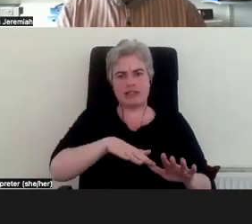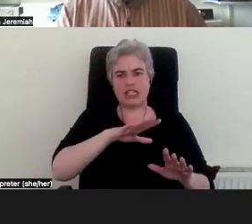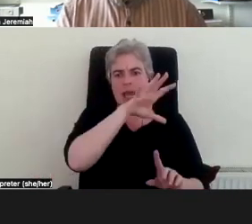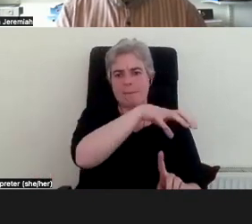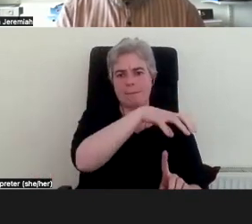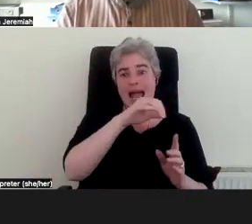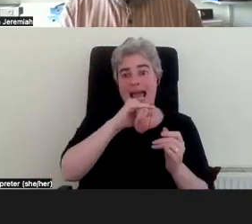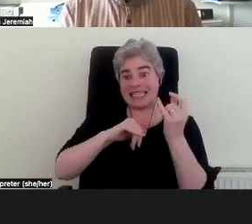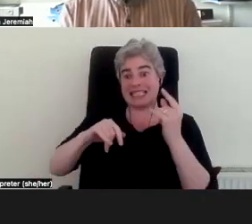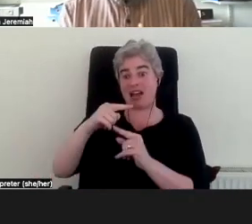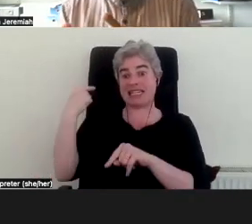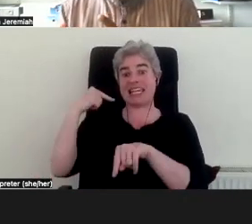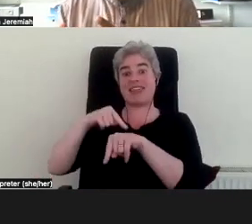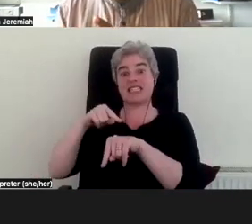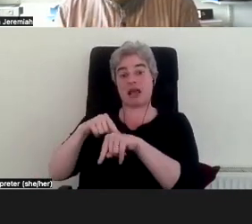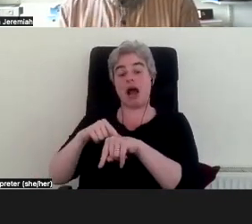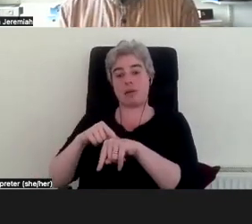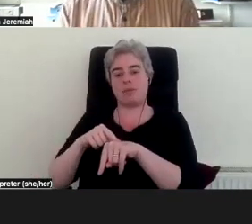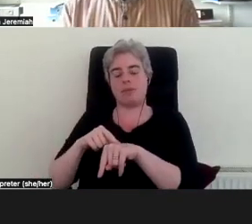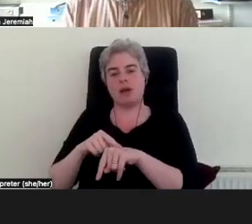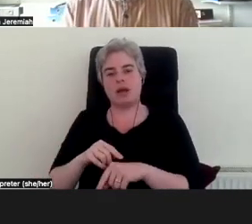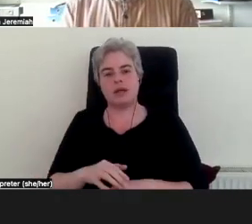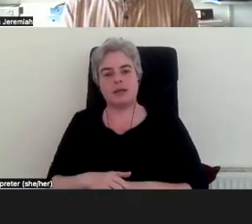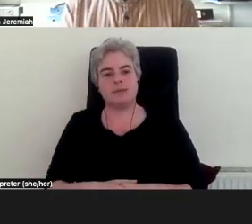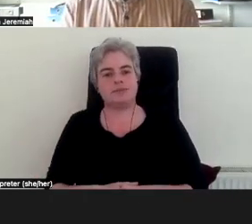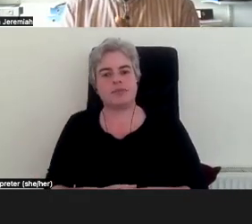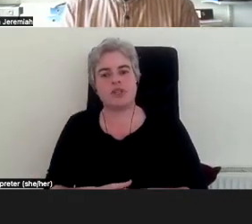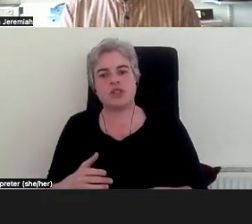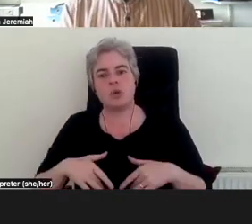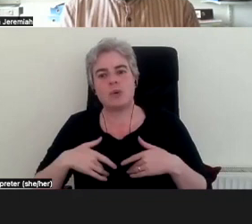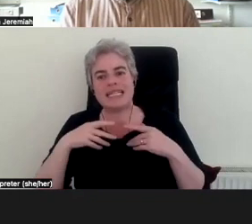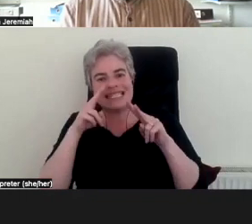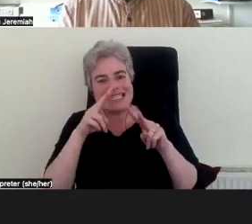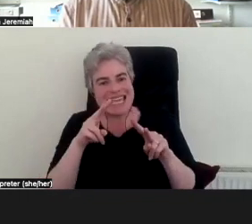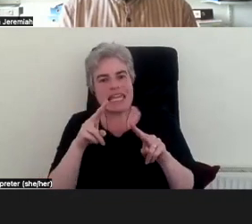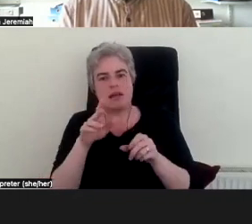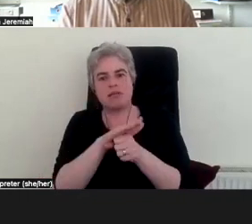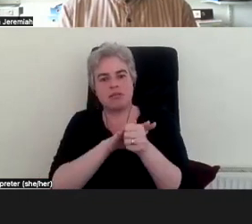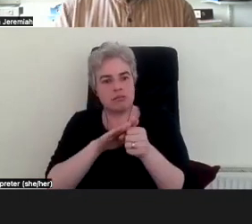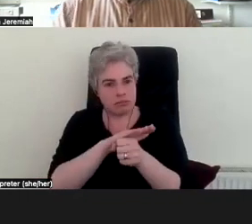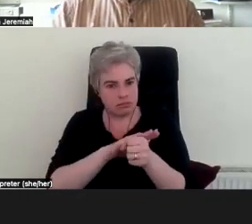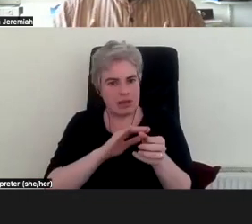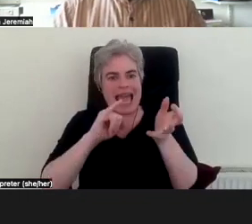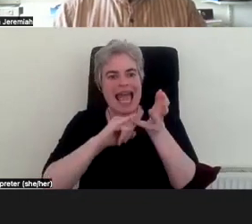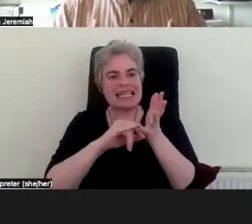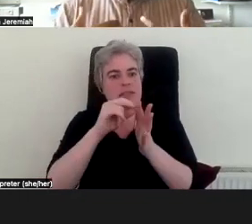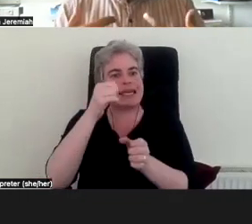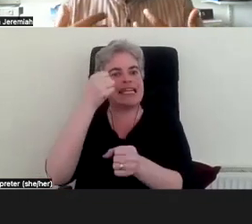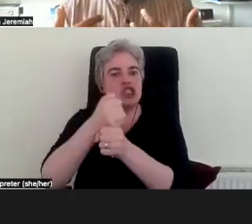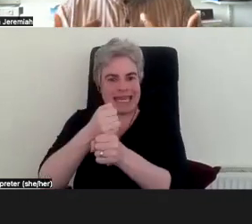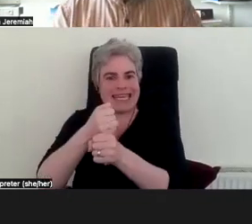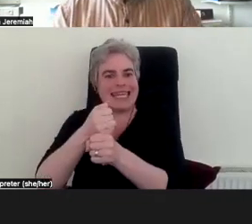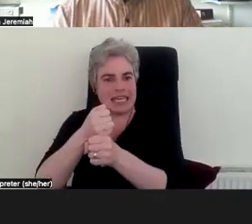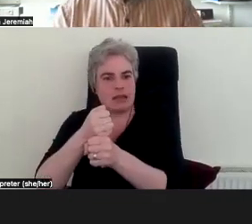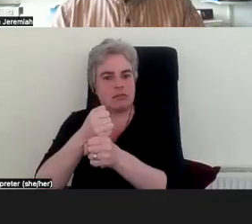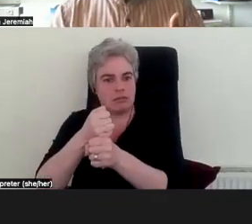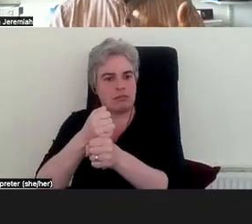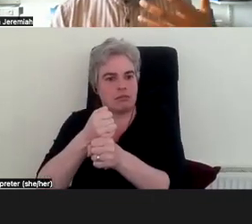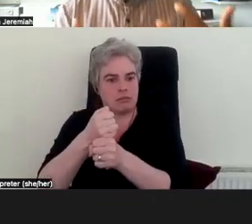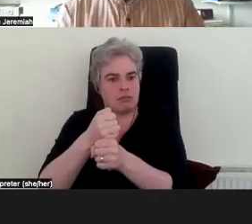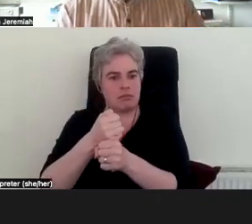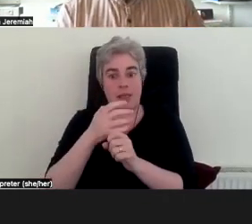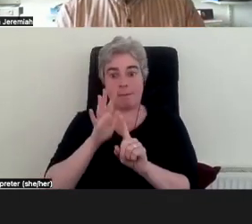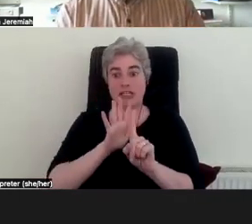point in time. So what we see in the case of SPG is that where this missionary